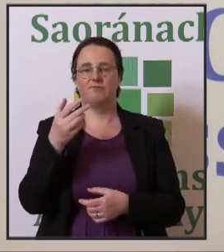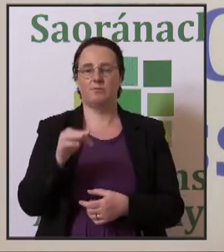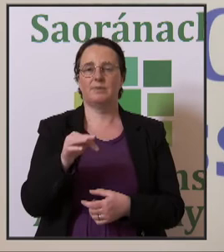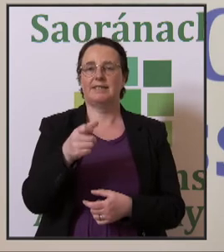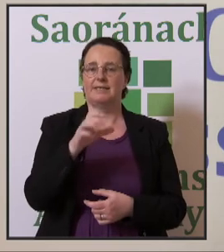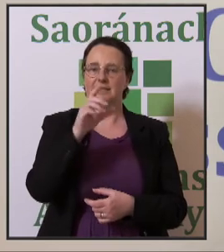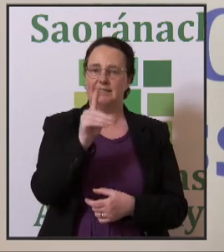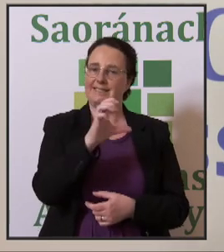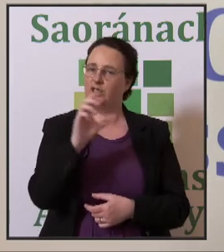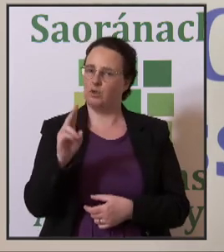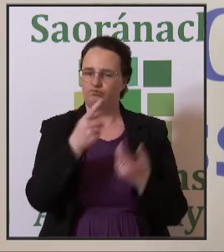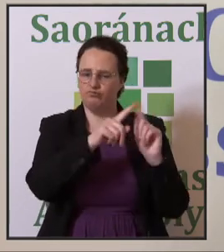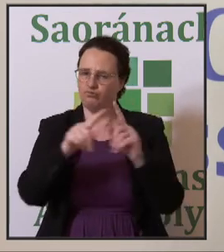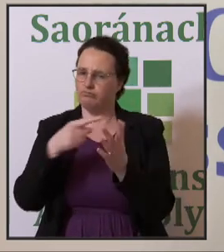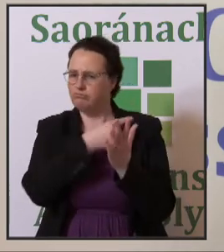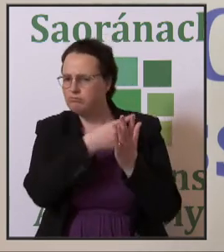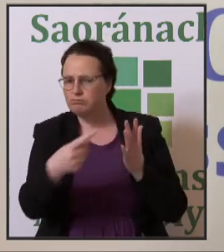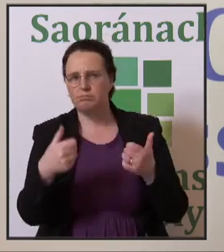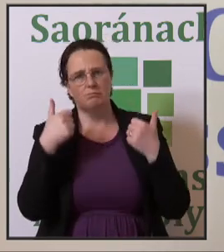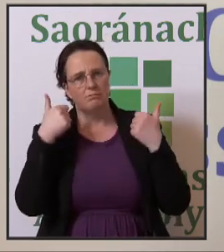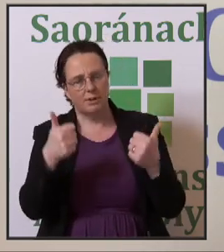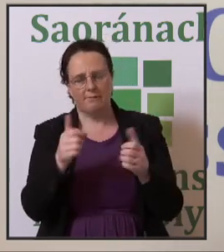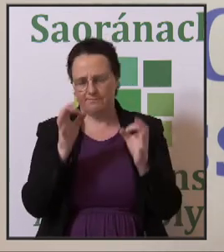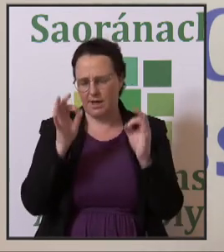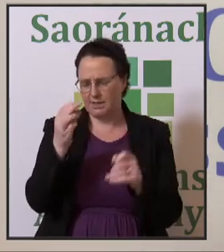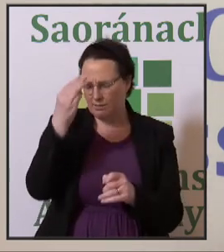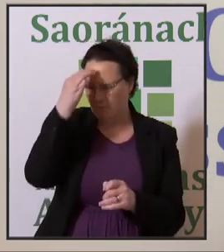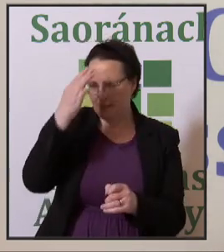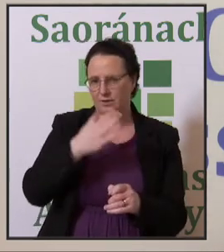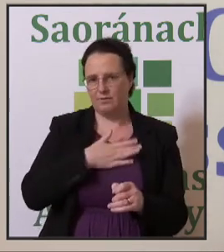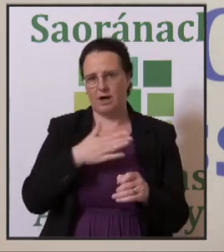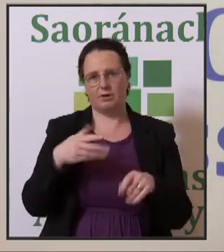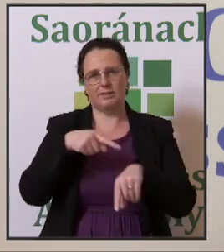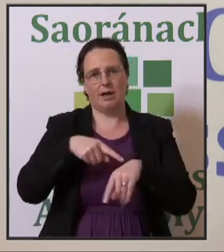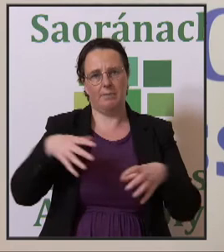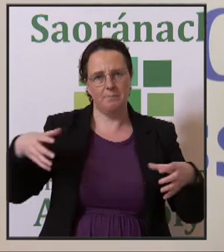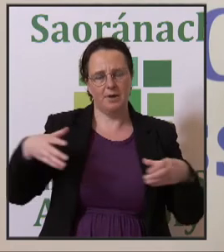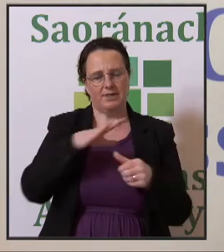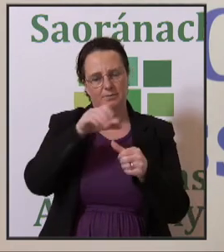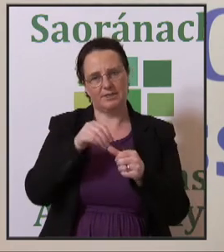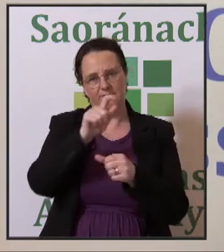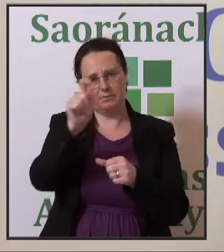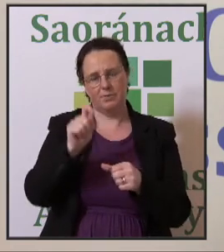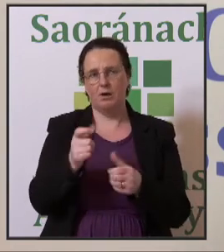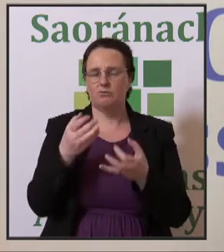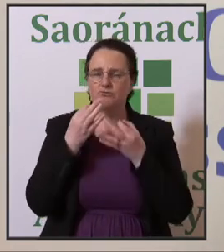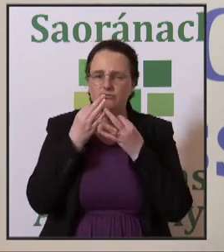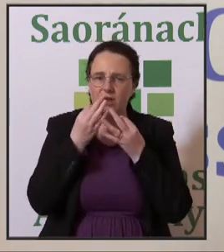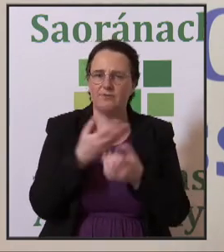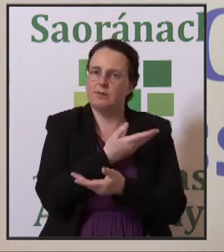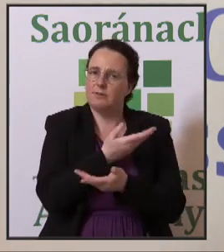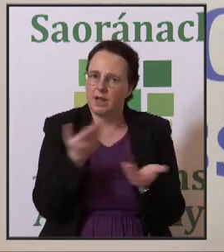University. These are some of the finest minds of our generation on this particular subject, and we are most grateful for their